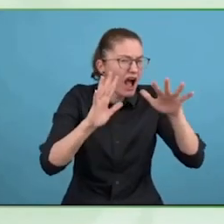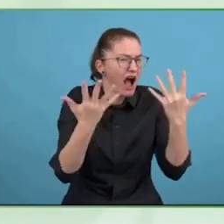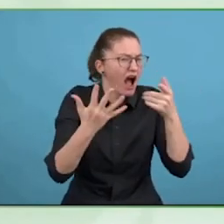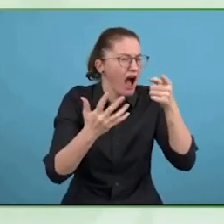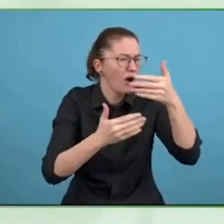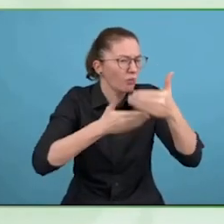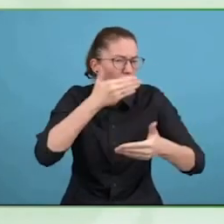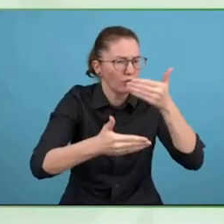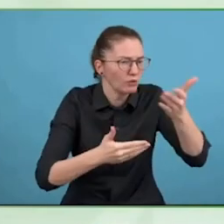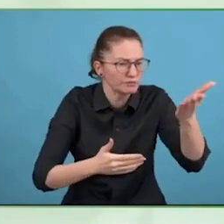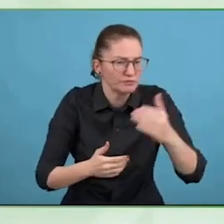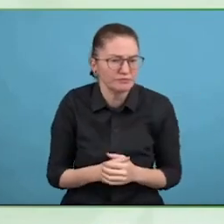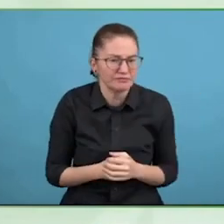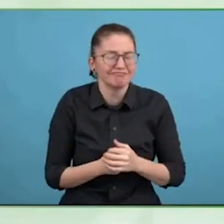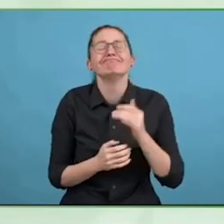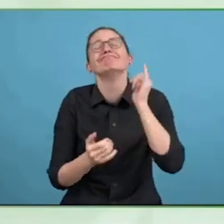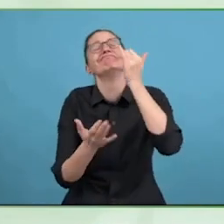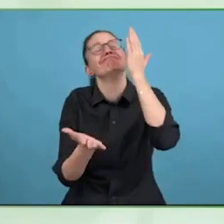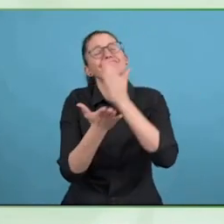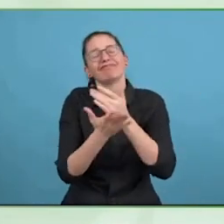Right.